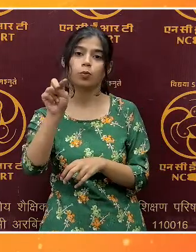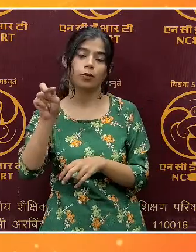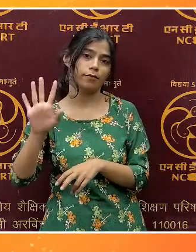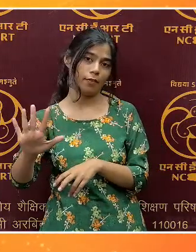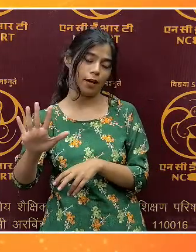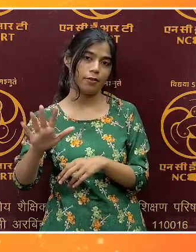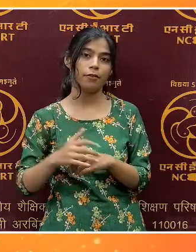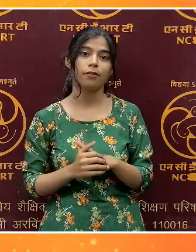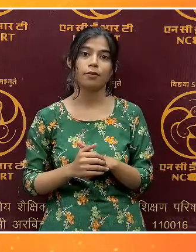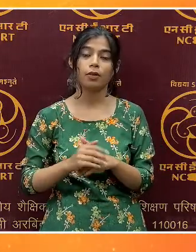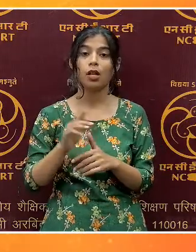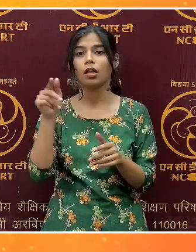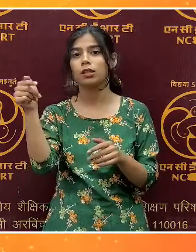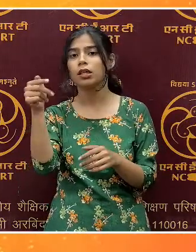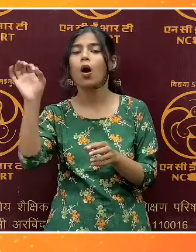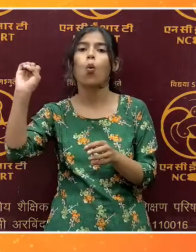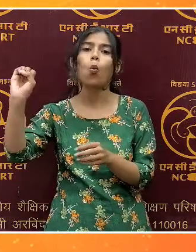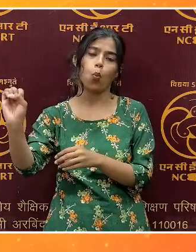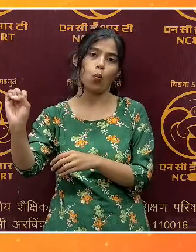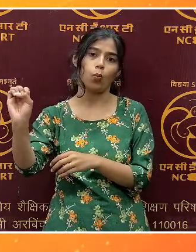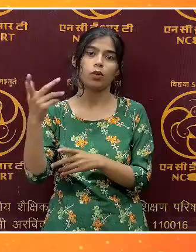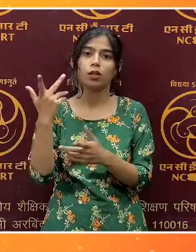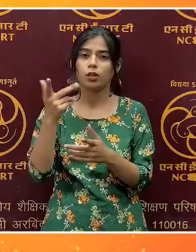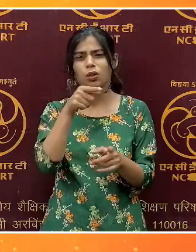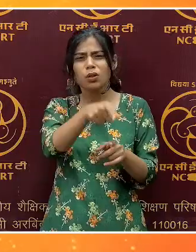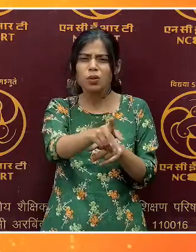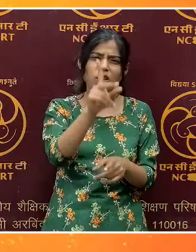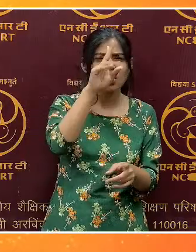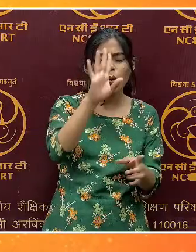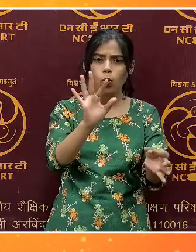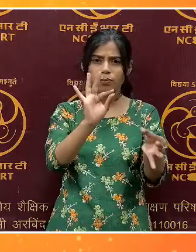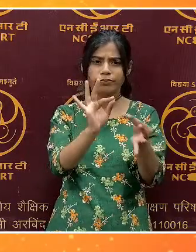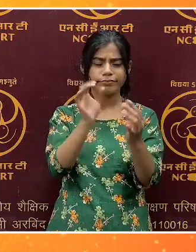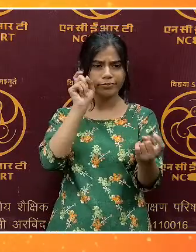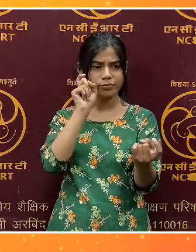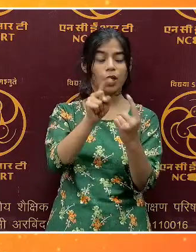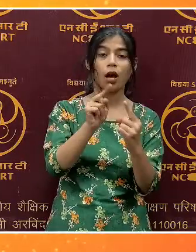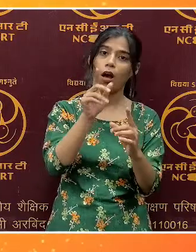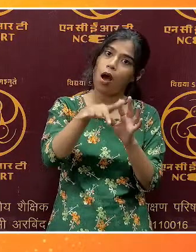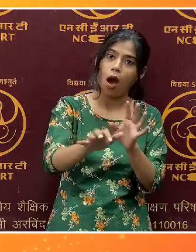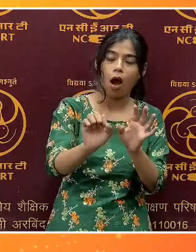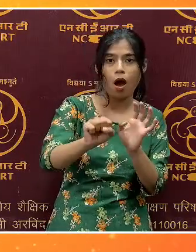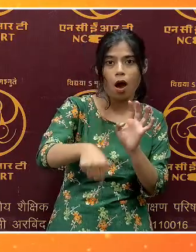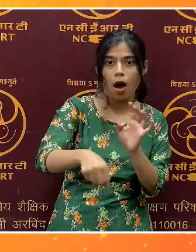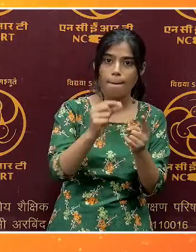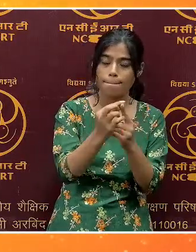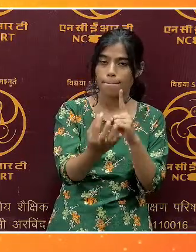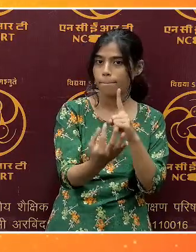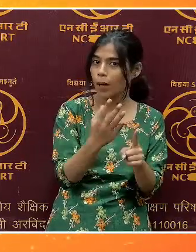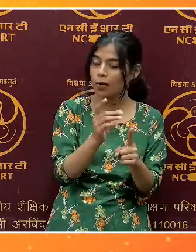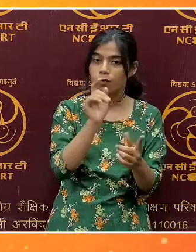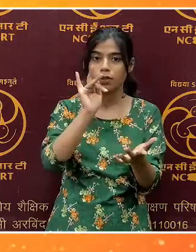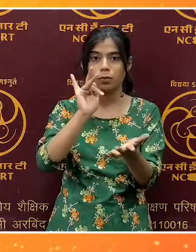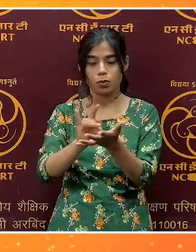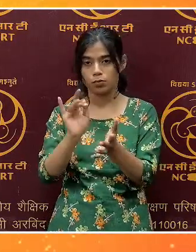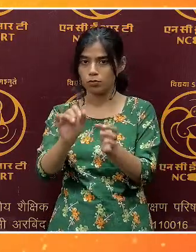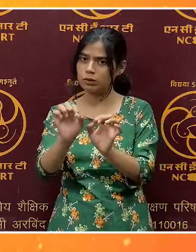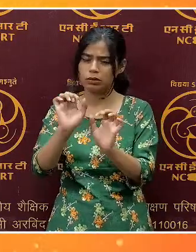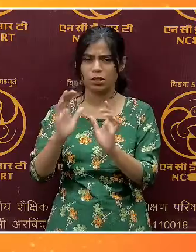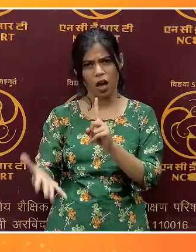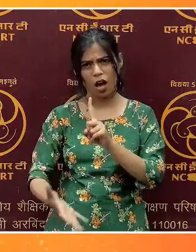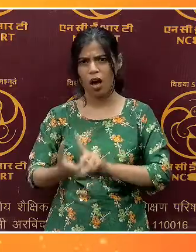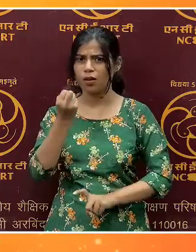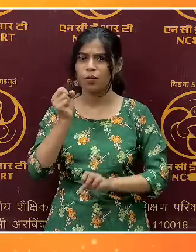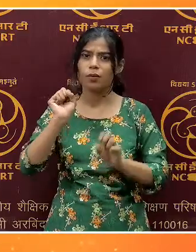of O. So, you can locate the exact position of P with additional information, because you have now positive